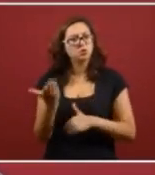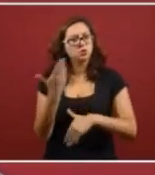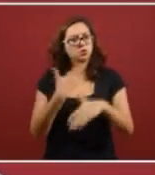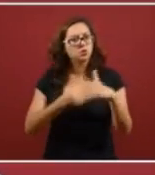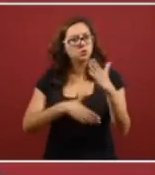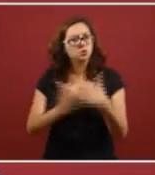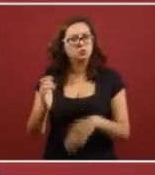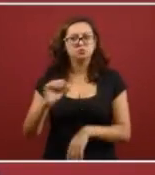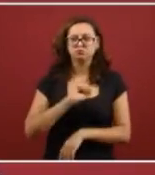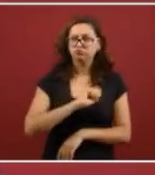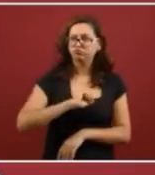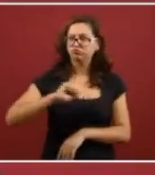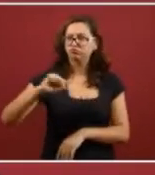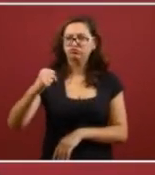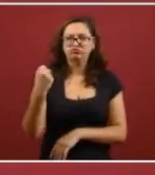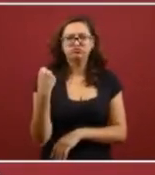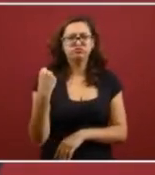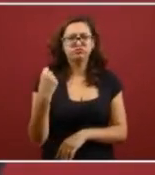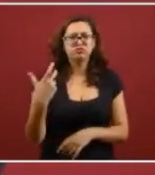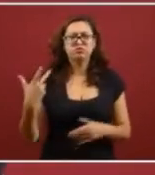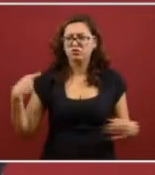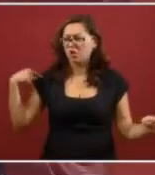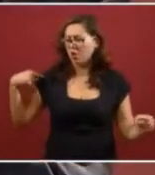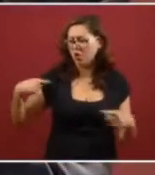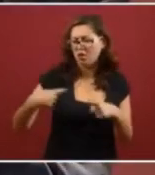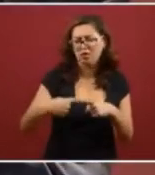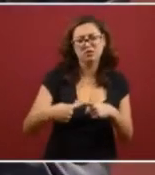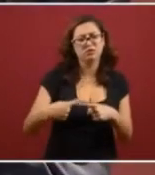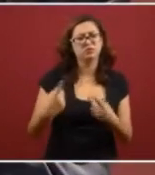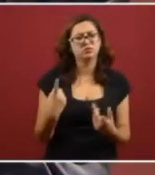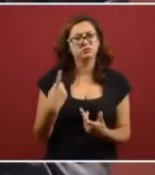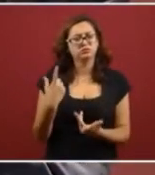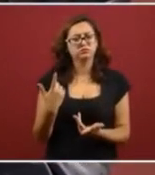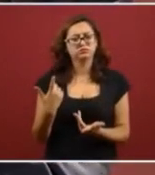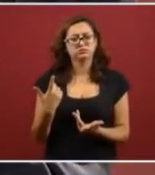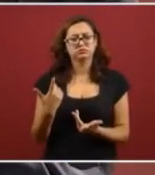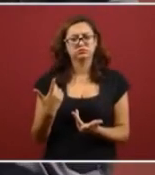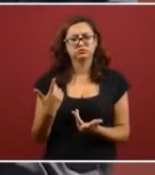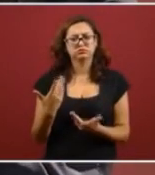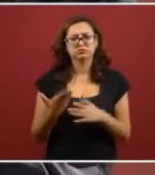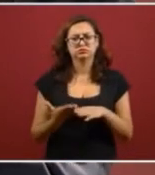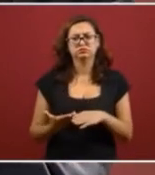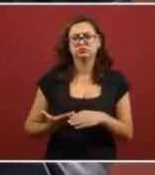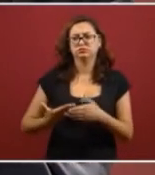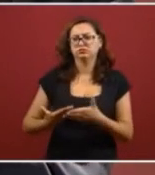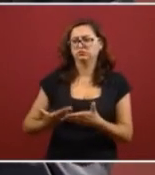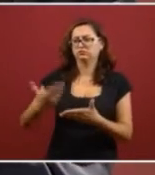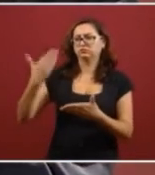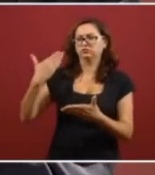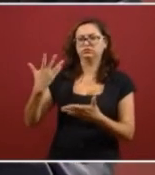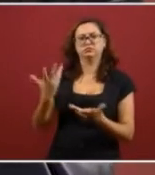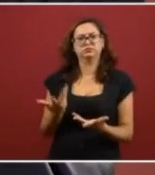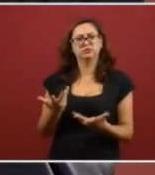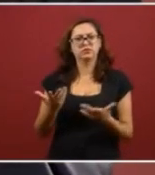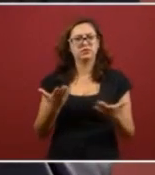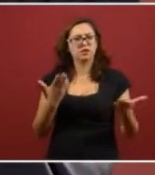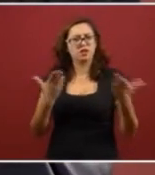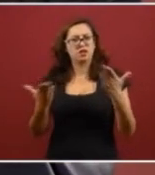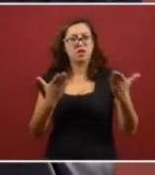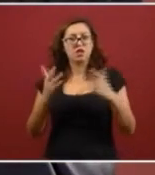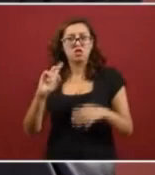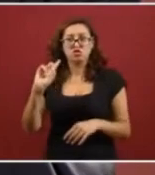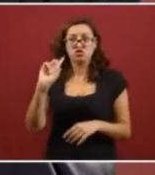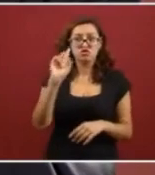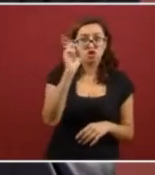monetary en todo este año is the money that has most increased related en to the mundo,